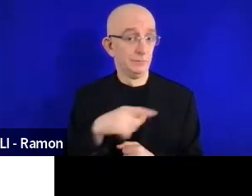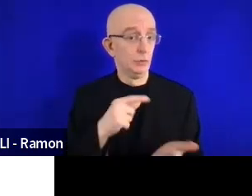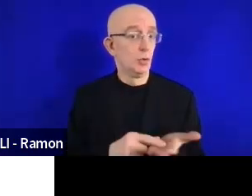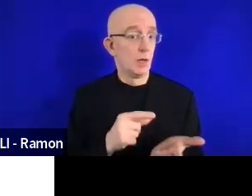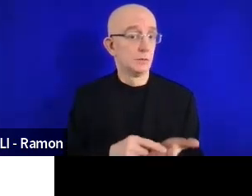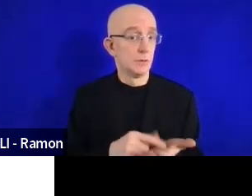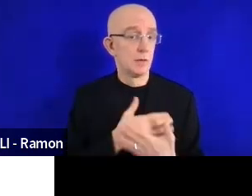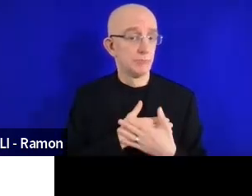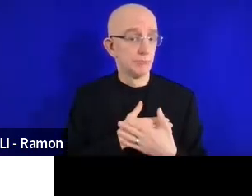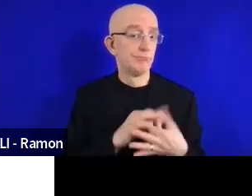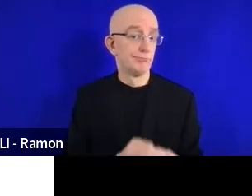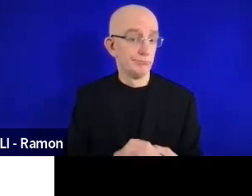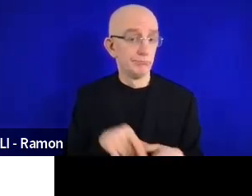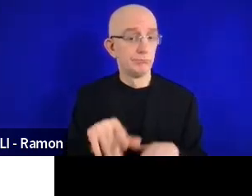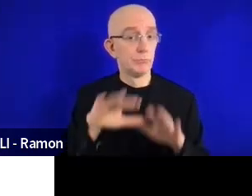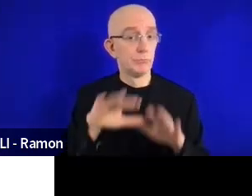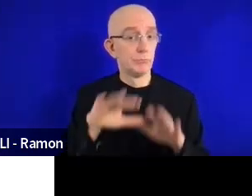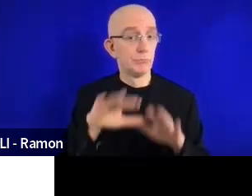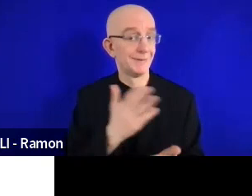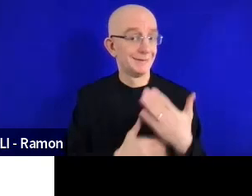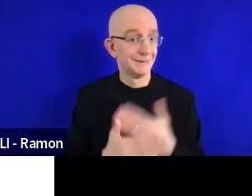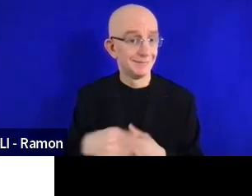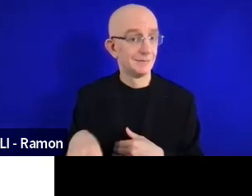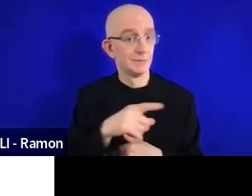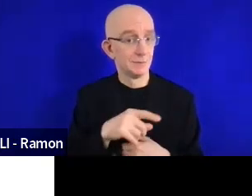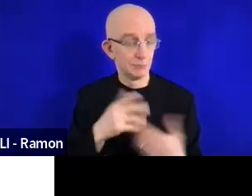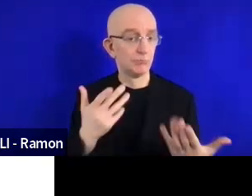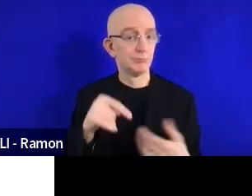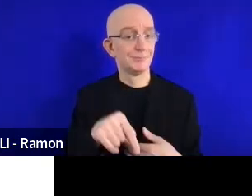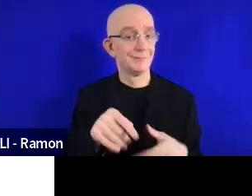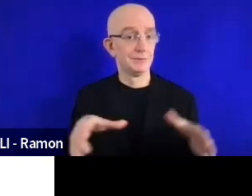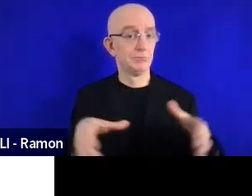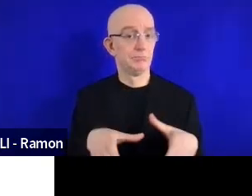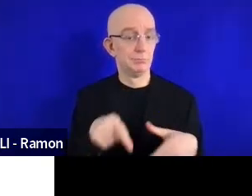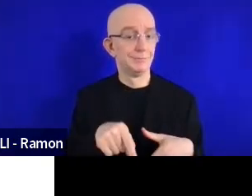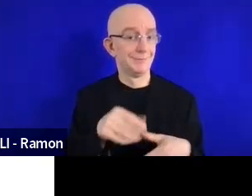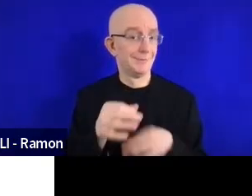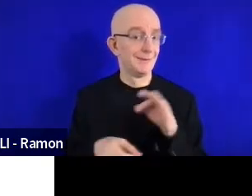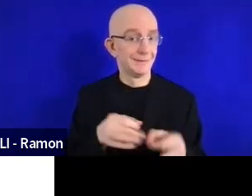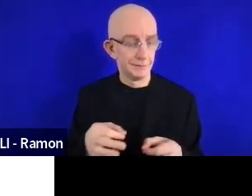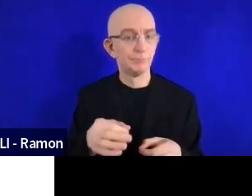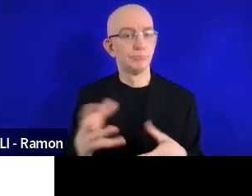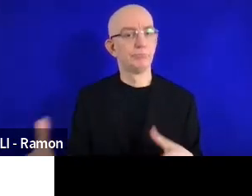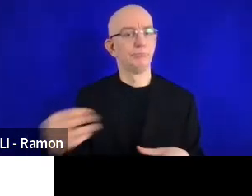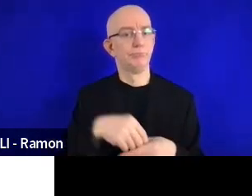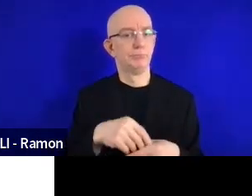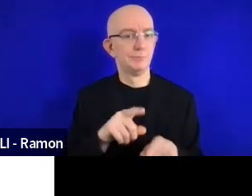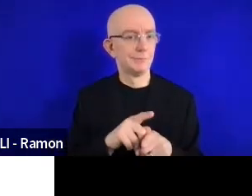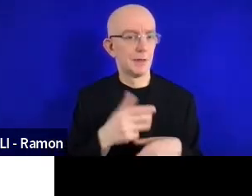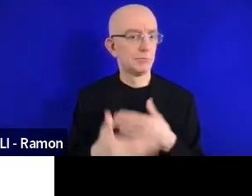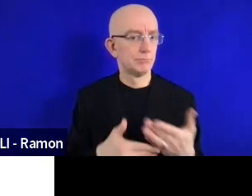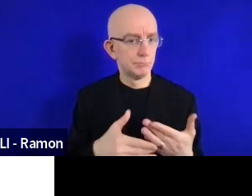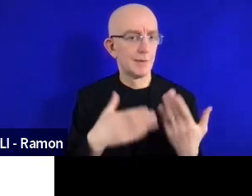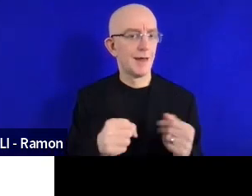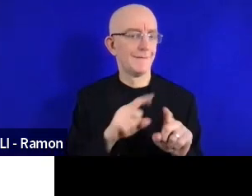persons, knowing that majority of older persons also have some form of disability.